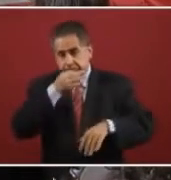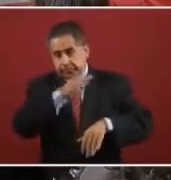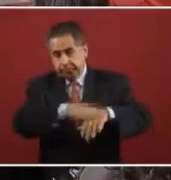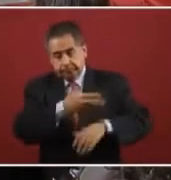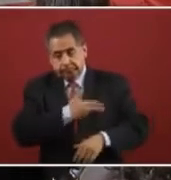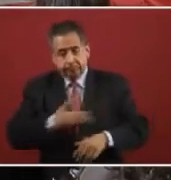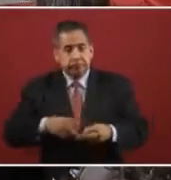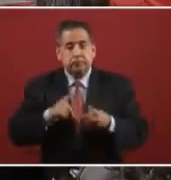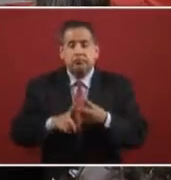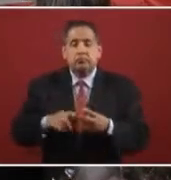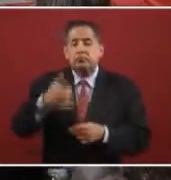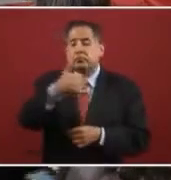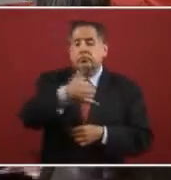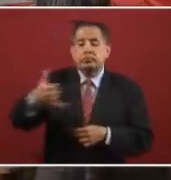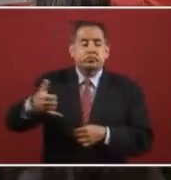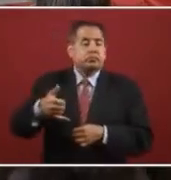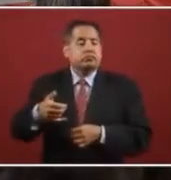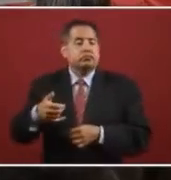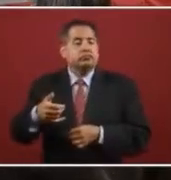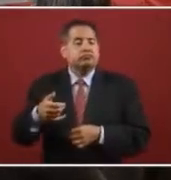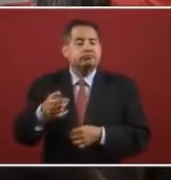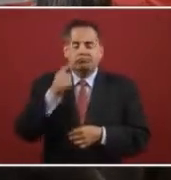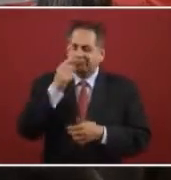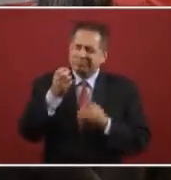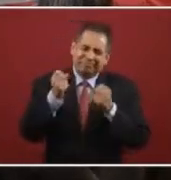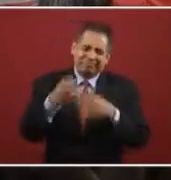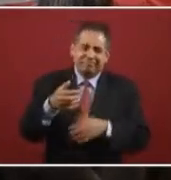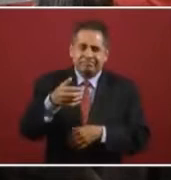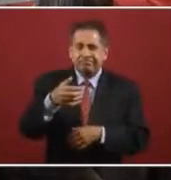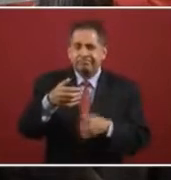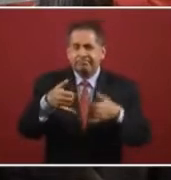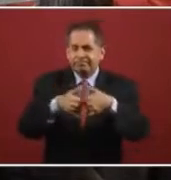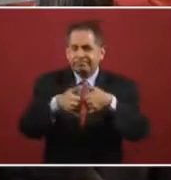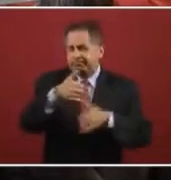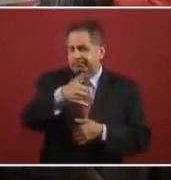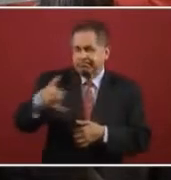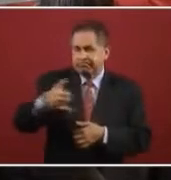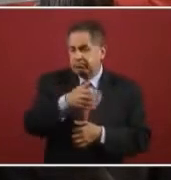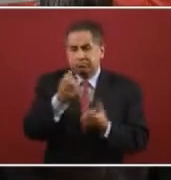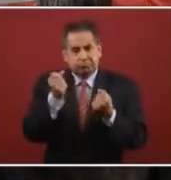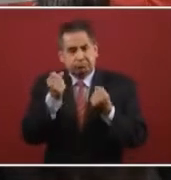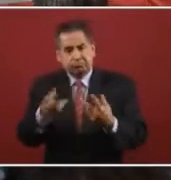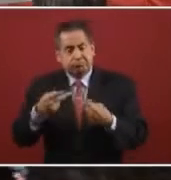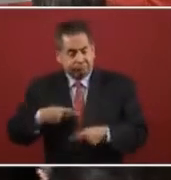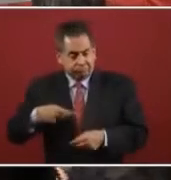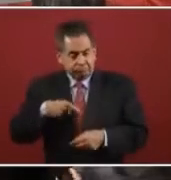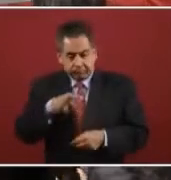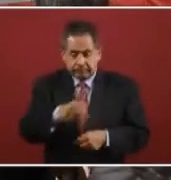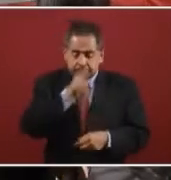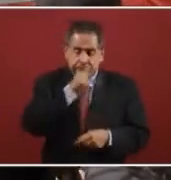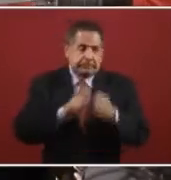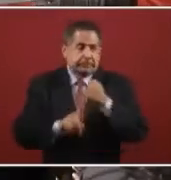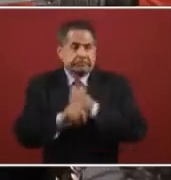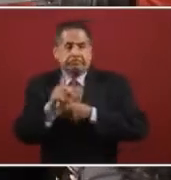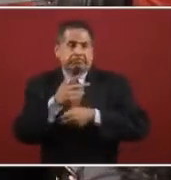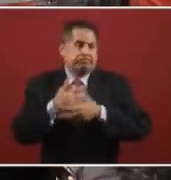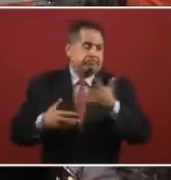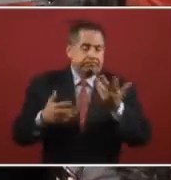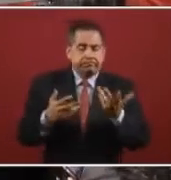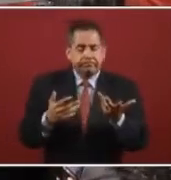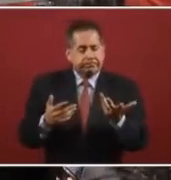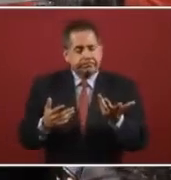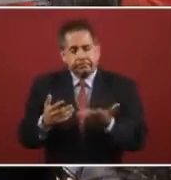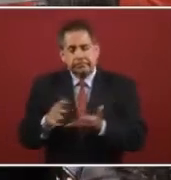about was the Infonavit, the quantity of people that are having difficulty with